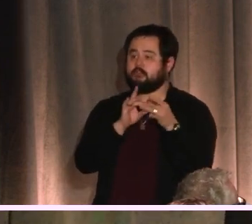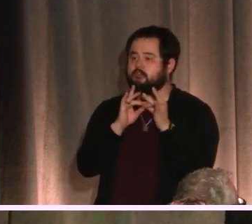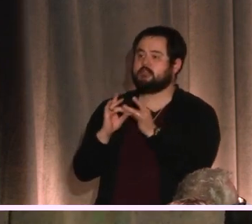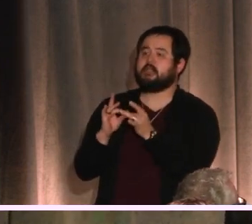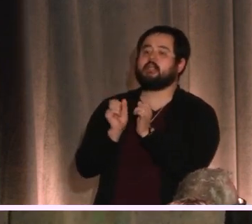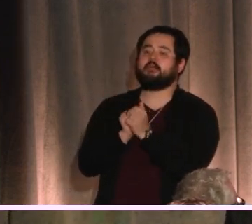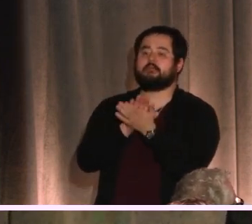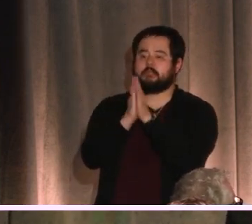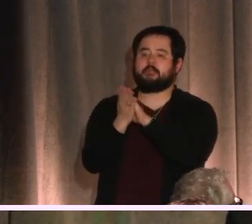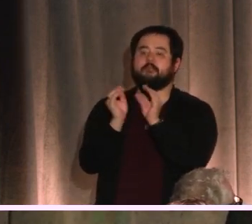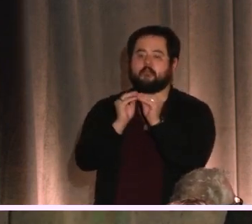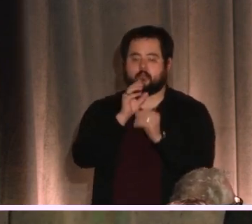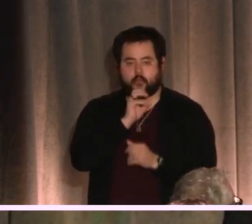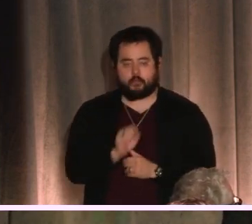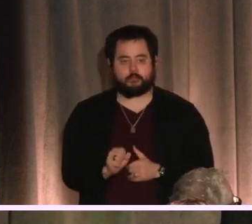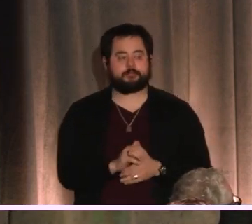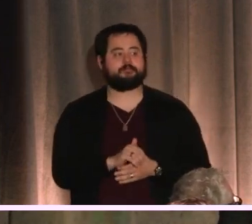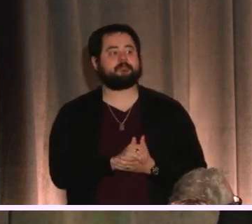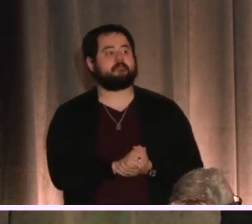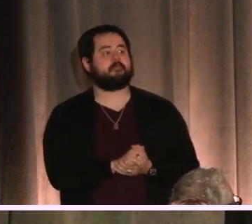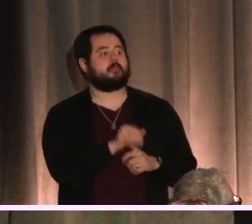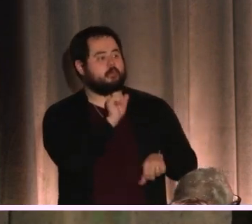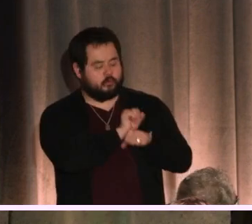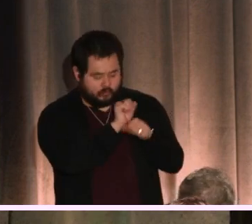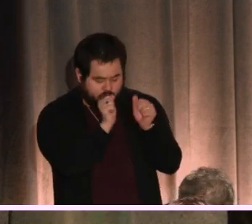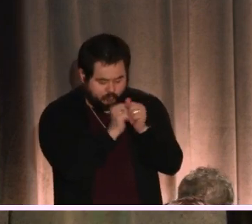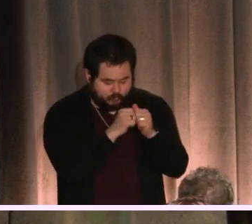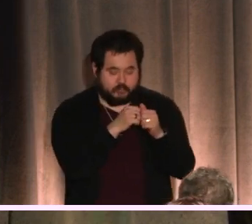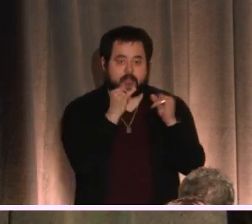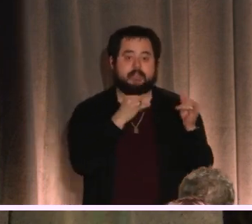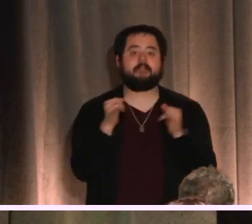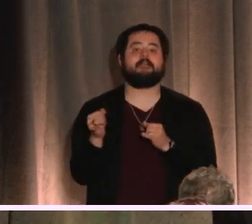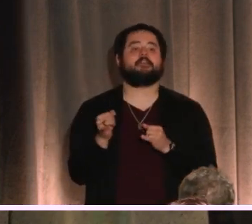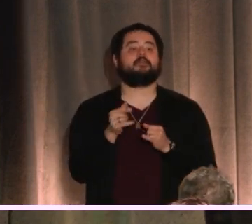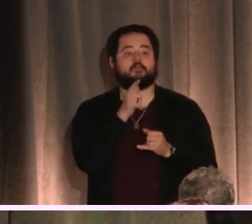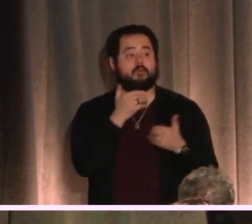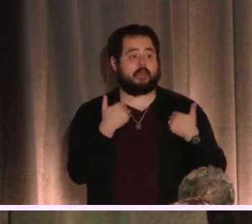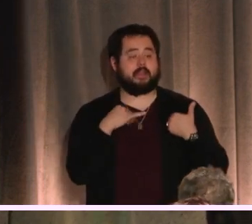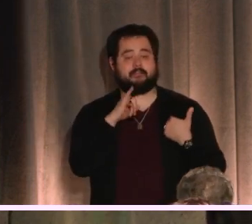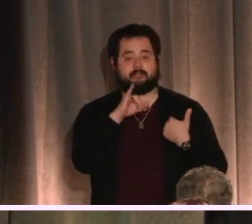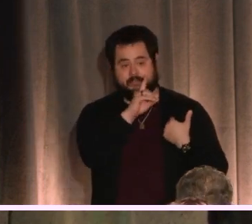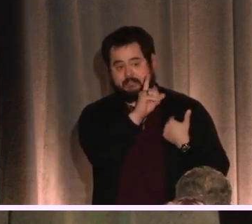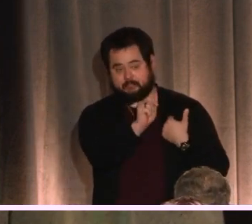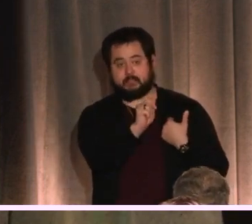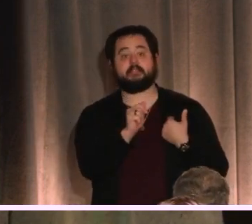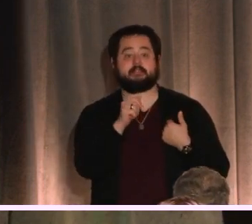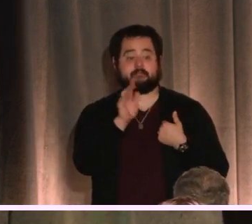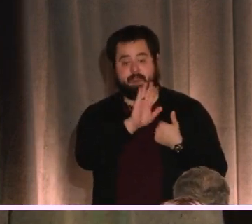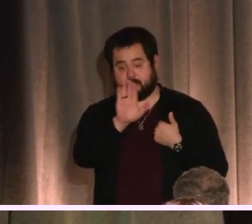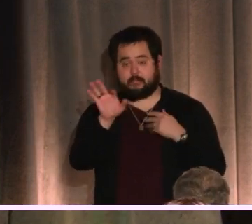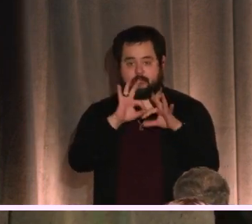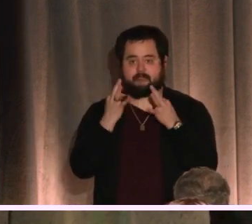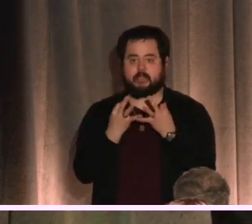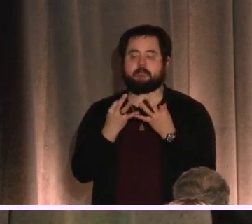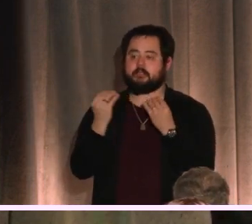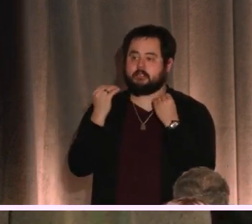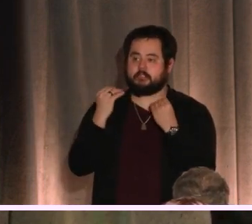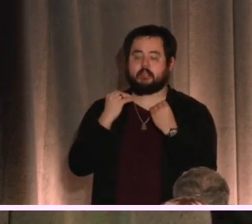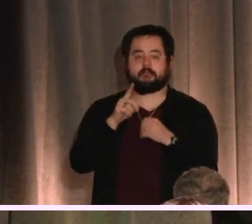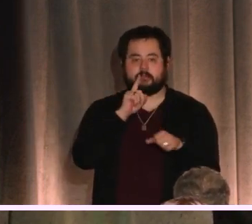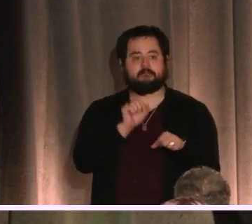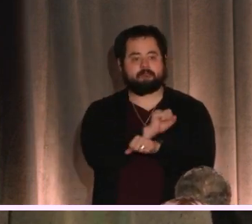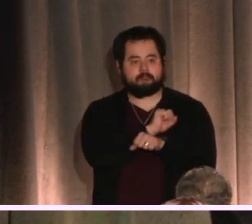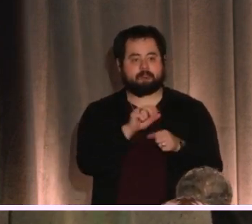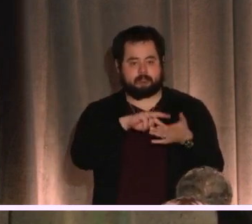growing older, working alongside individuals living with disabilities and their families has taught me the true meaning of person-centered